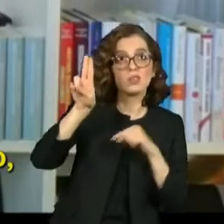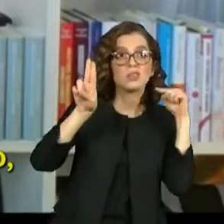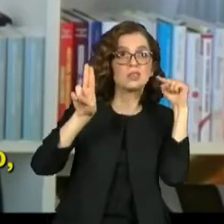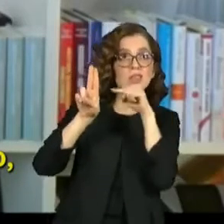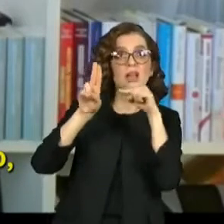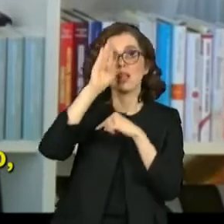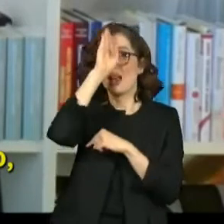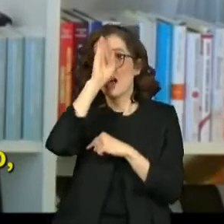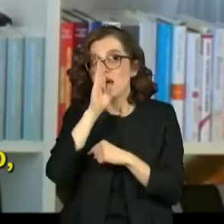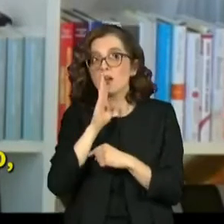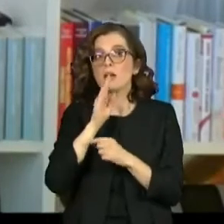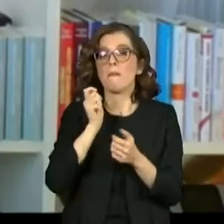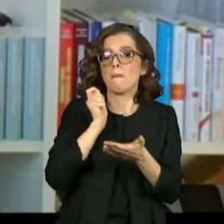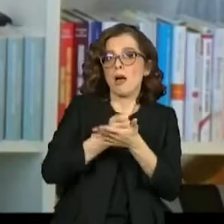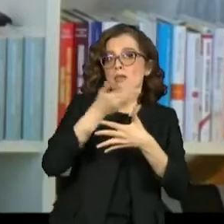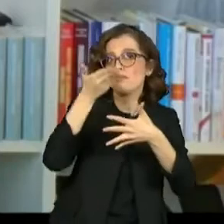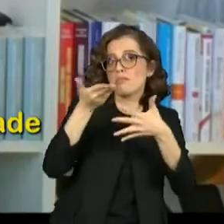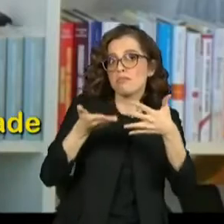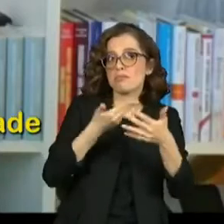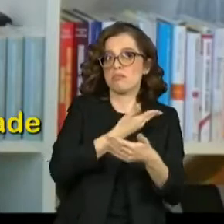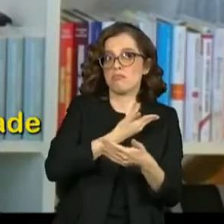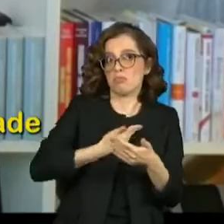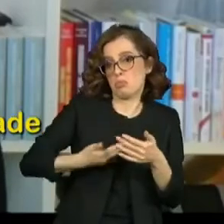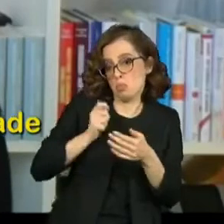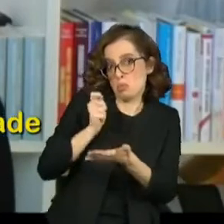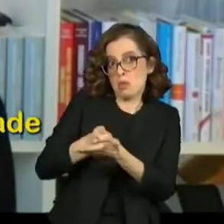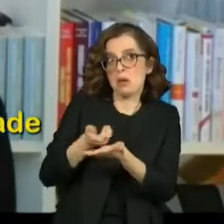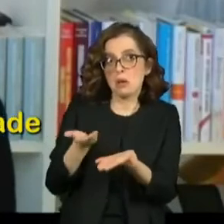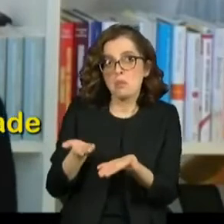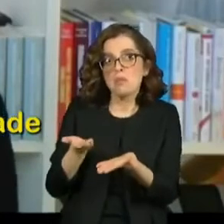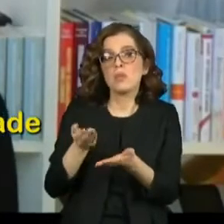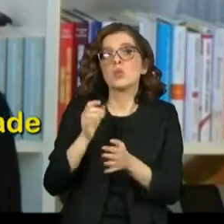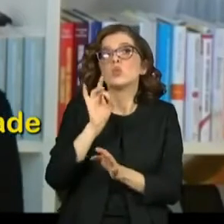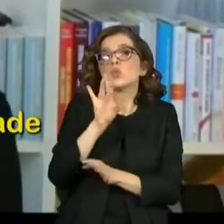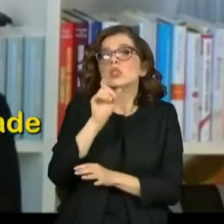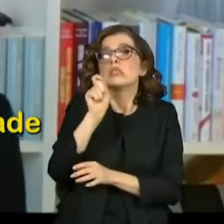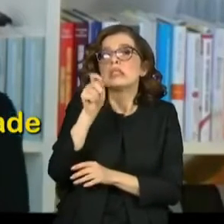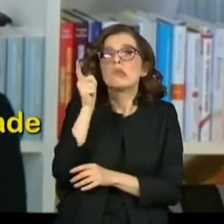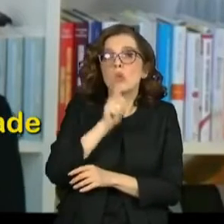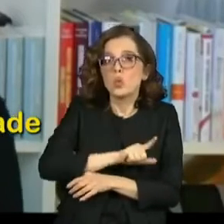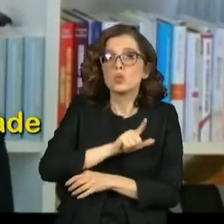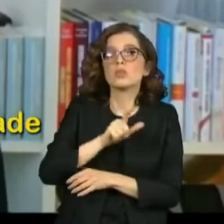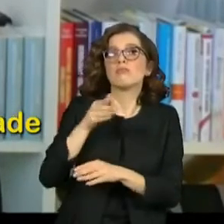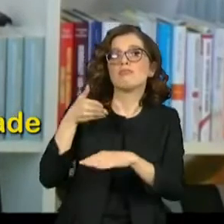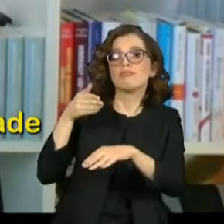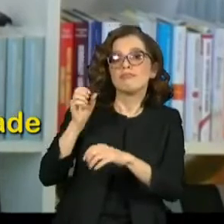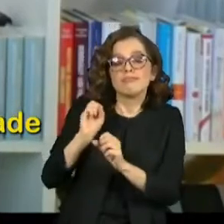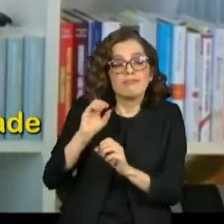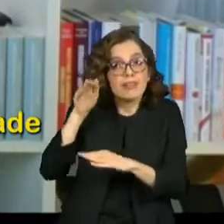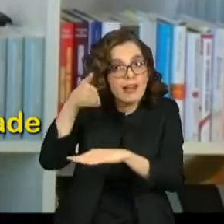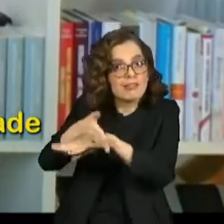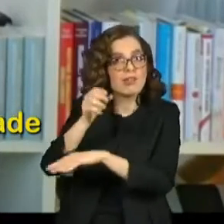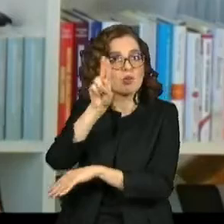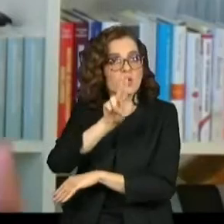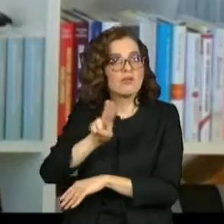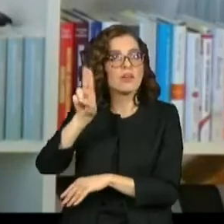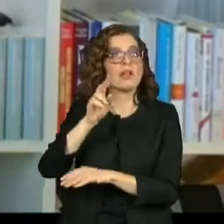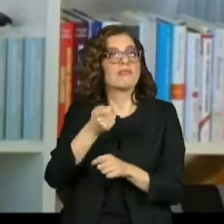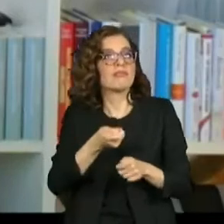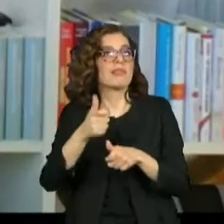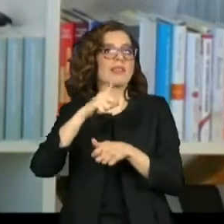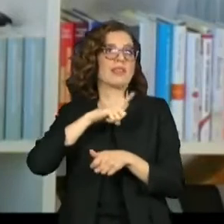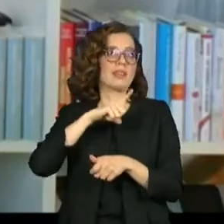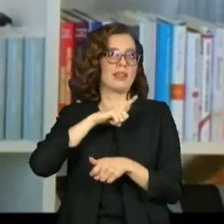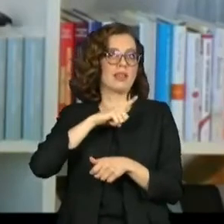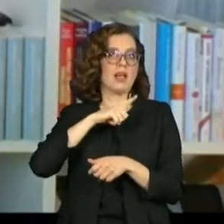of university education, only those who benefit, only those who go to university benefit from that. They get